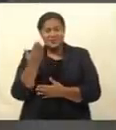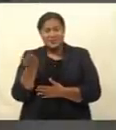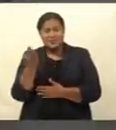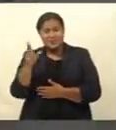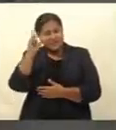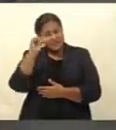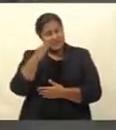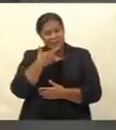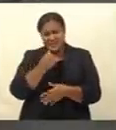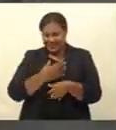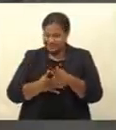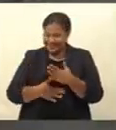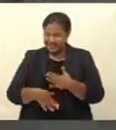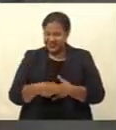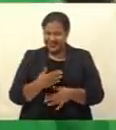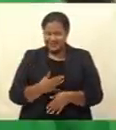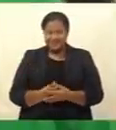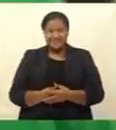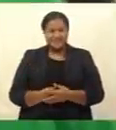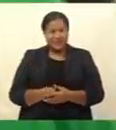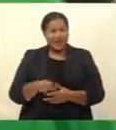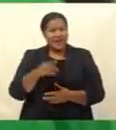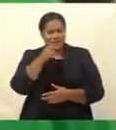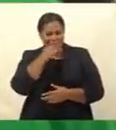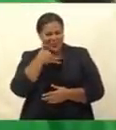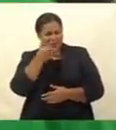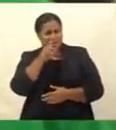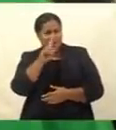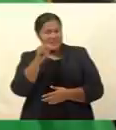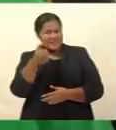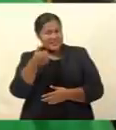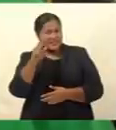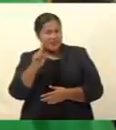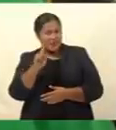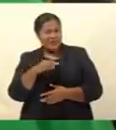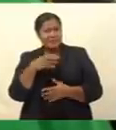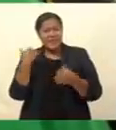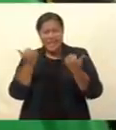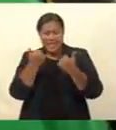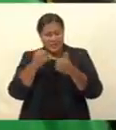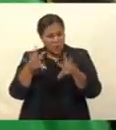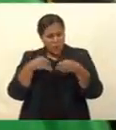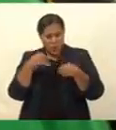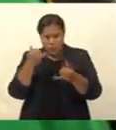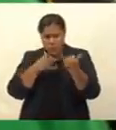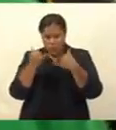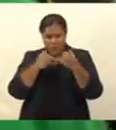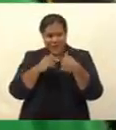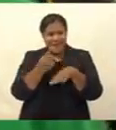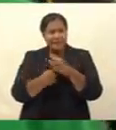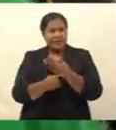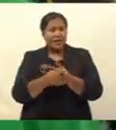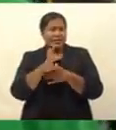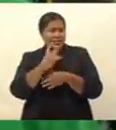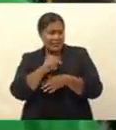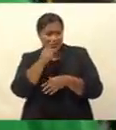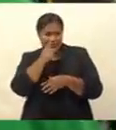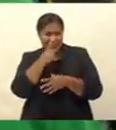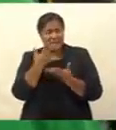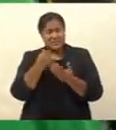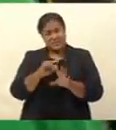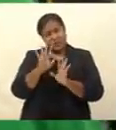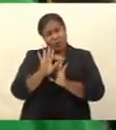Fijians to be patient. People are calling on 161. There's obviously been a huge number of calls. A lot of people are waiting in the